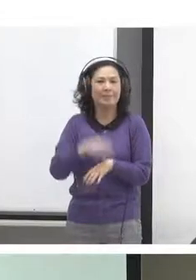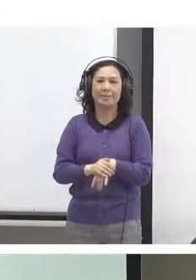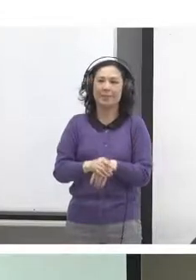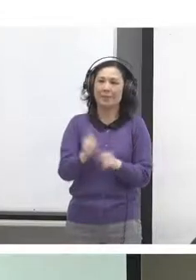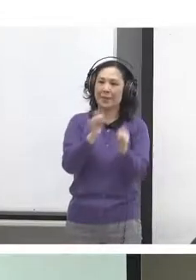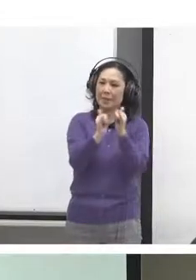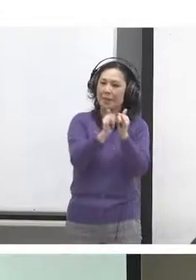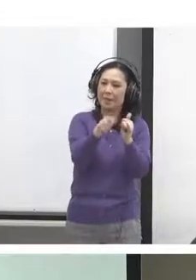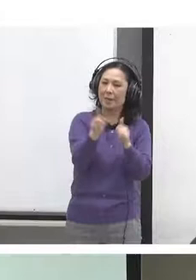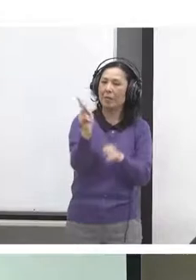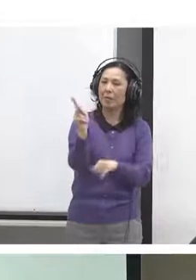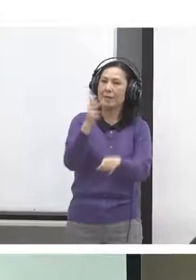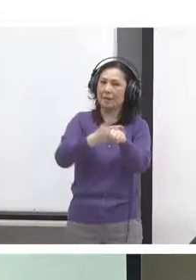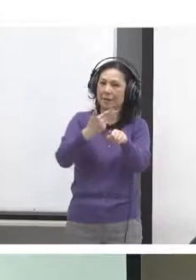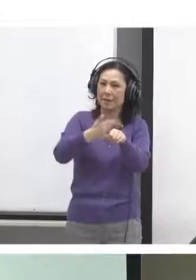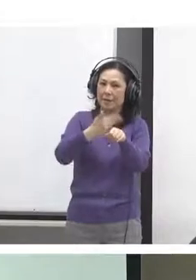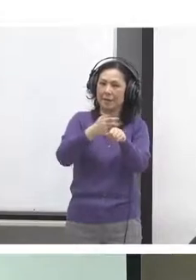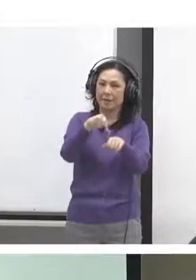means